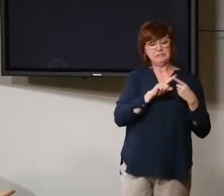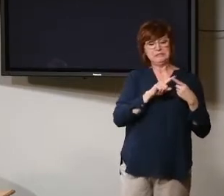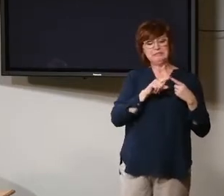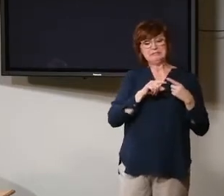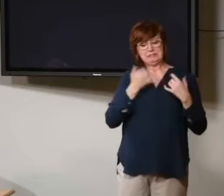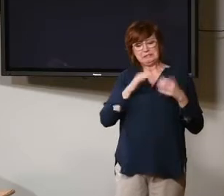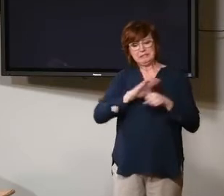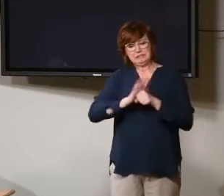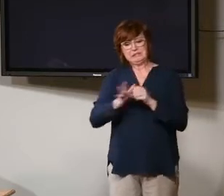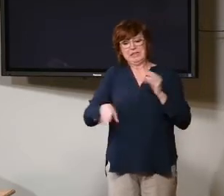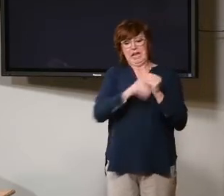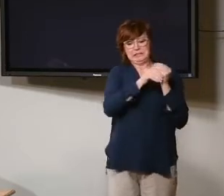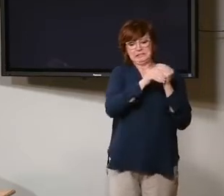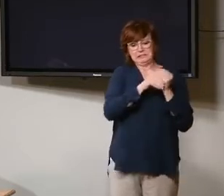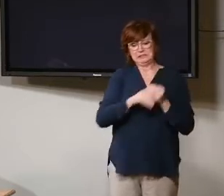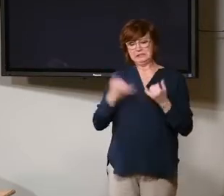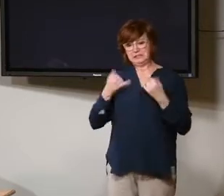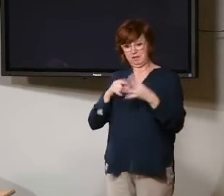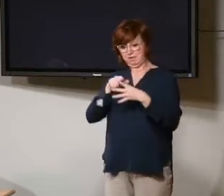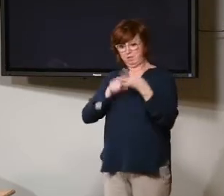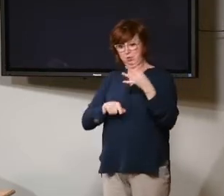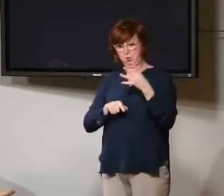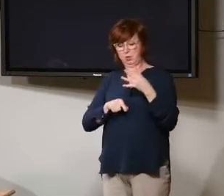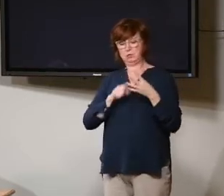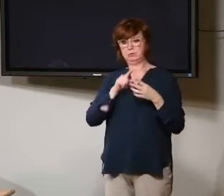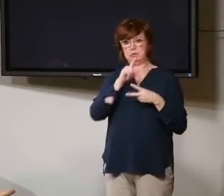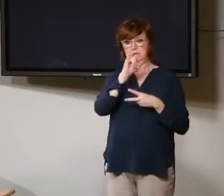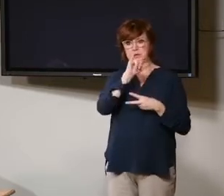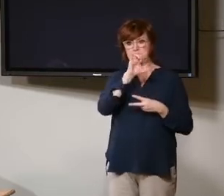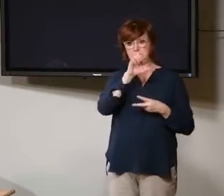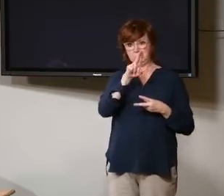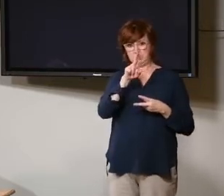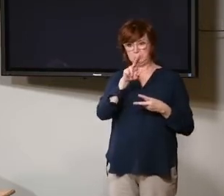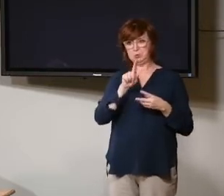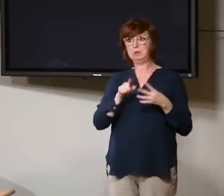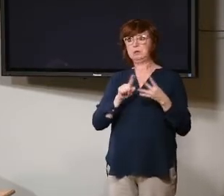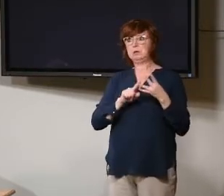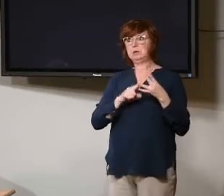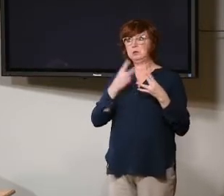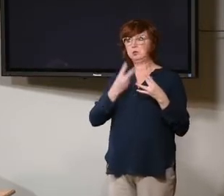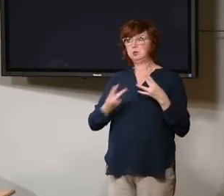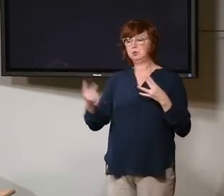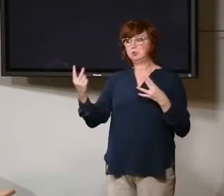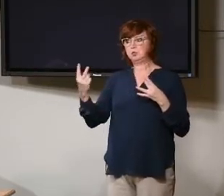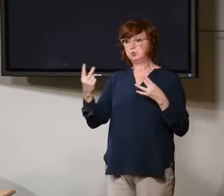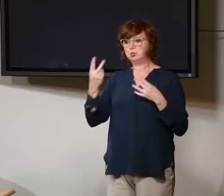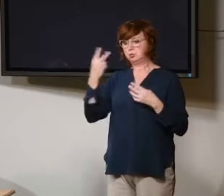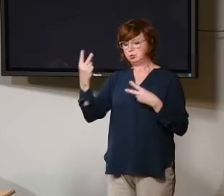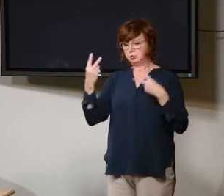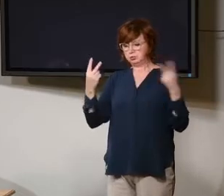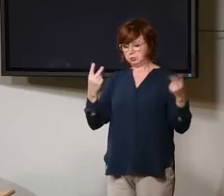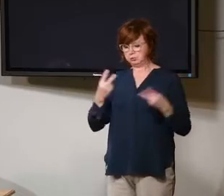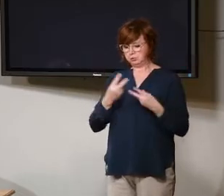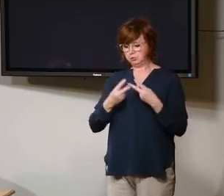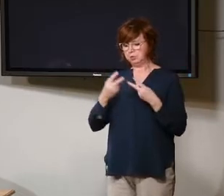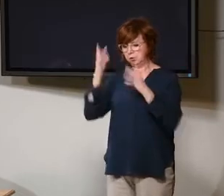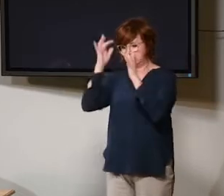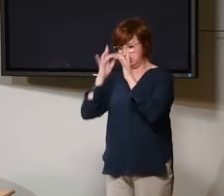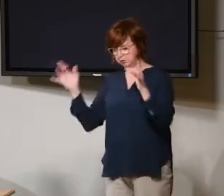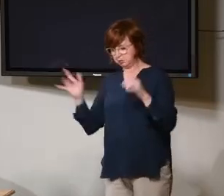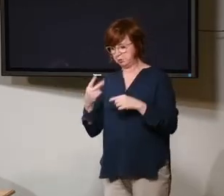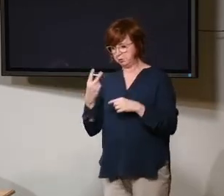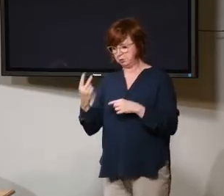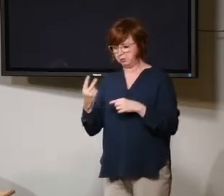have 4 hospitalizations, 2 in ICU, 2 in acute care